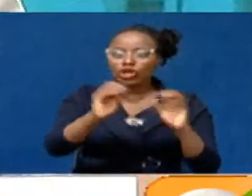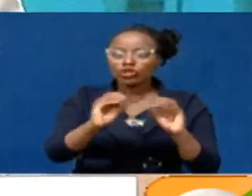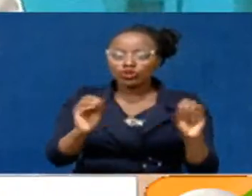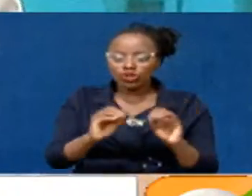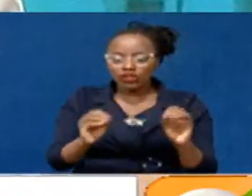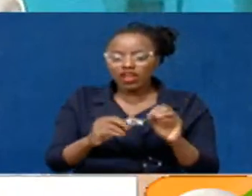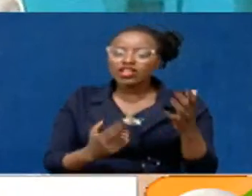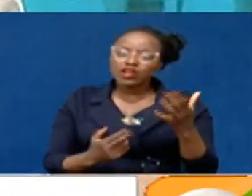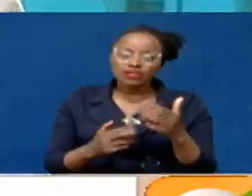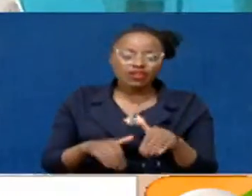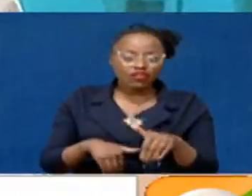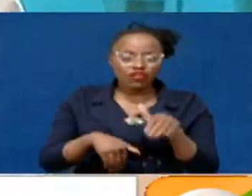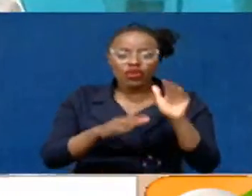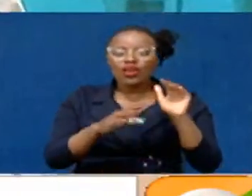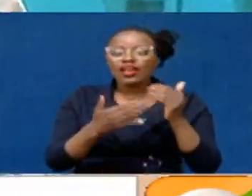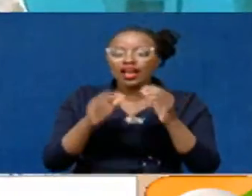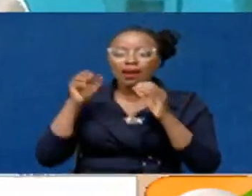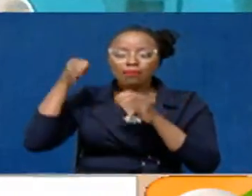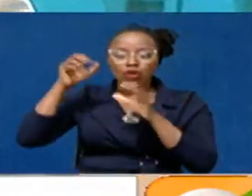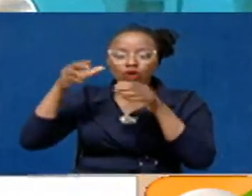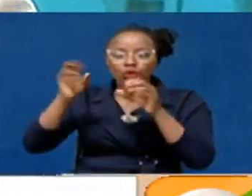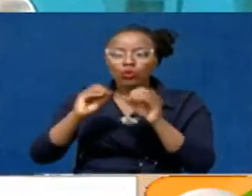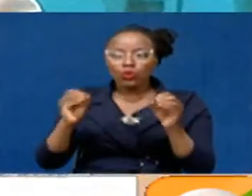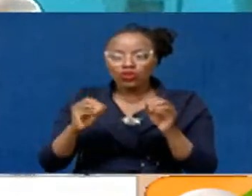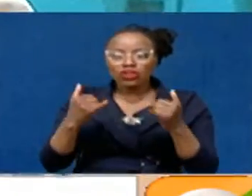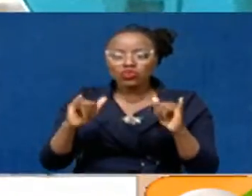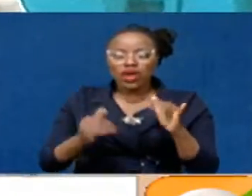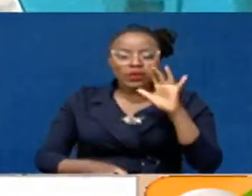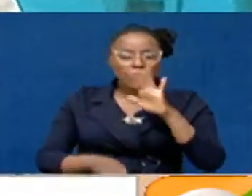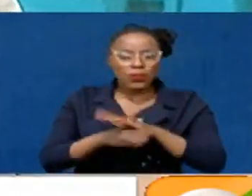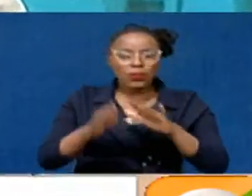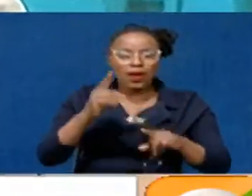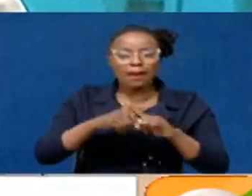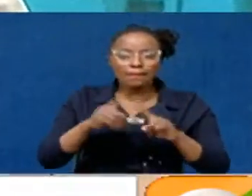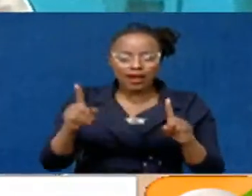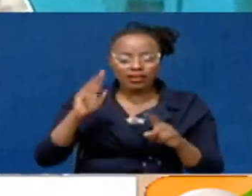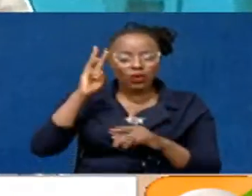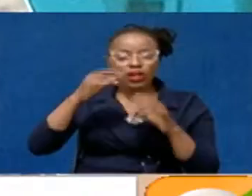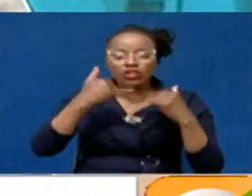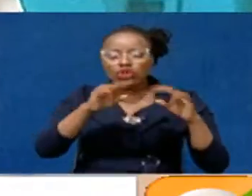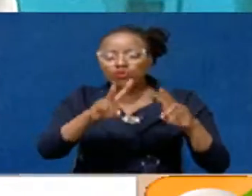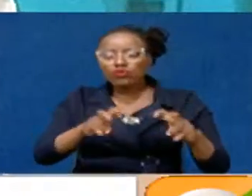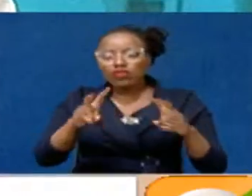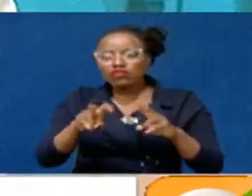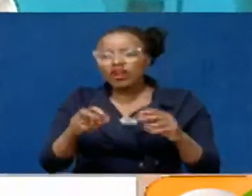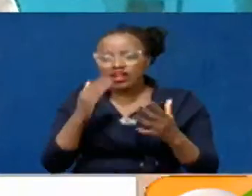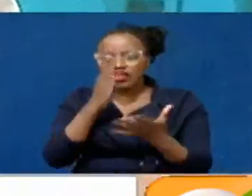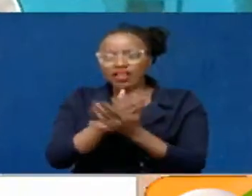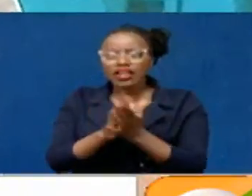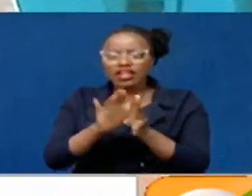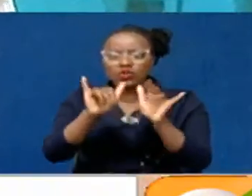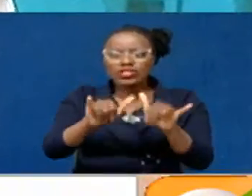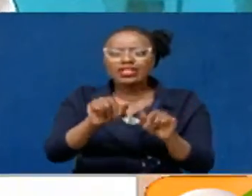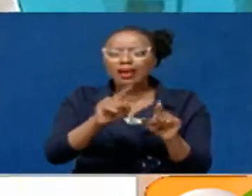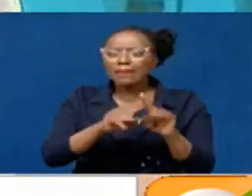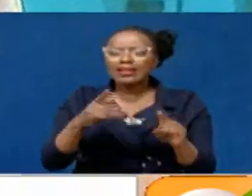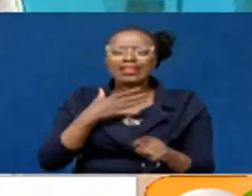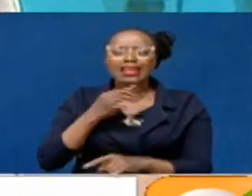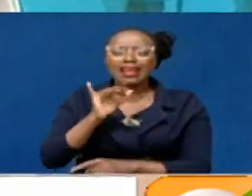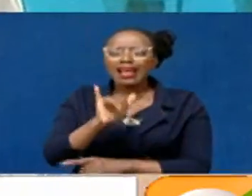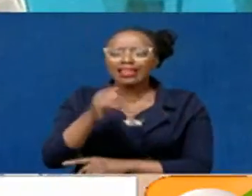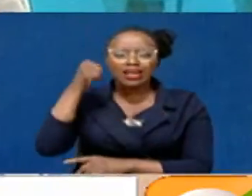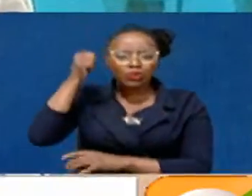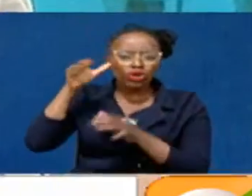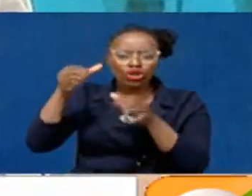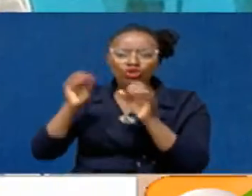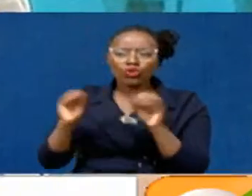mean, disloyal to a party, and then the party tries to kick them out, but they will fight tooth and nail to stay in the party. And yet they don't like it. They don't like the